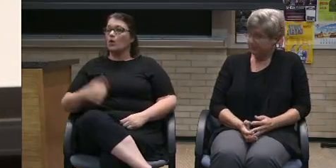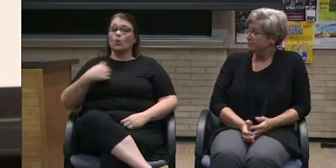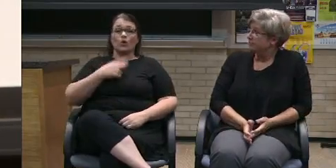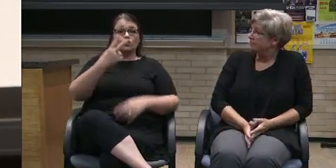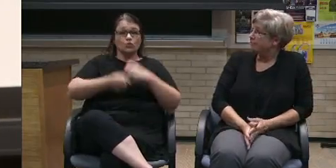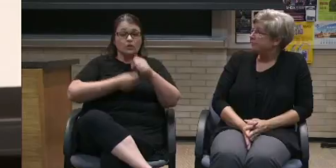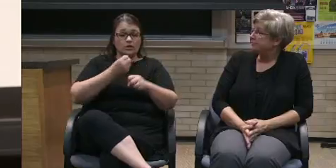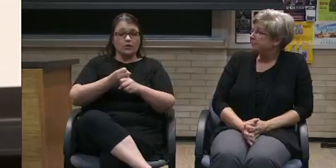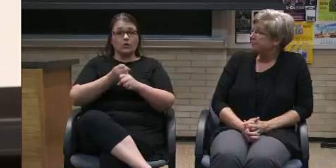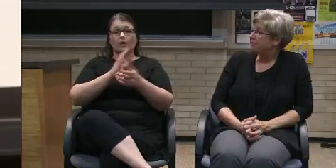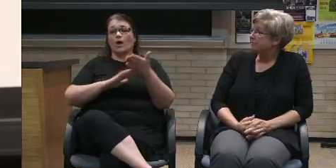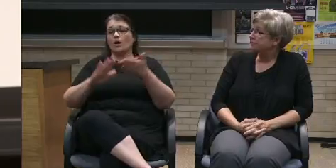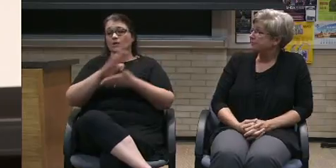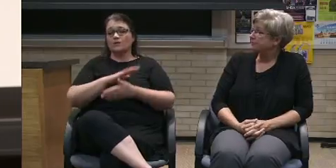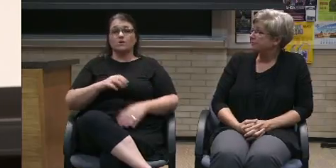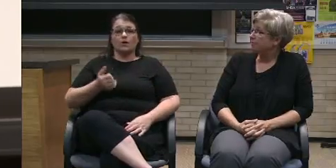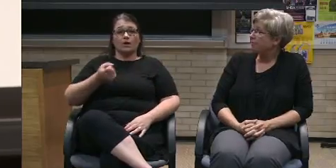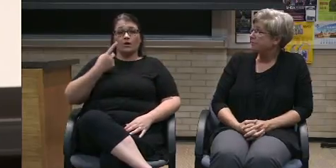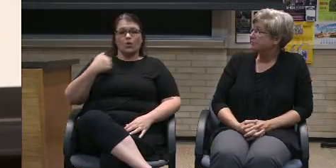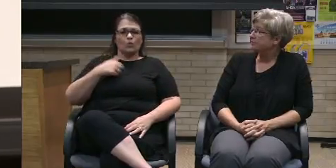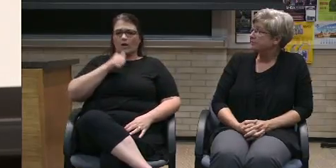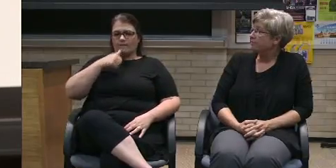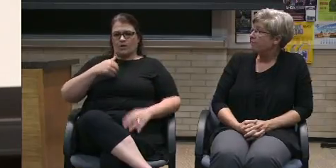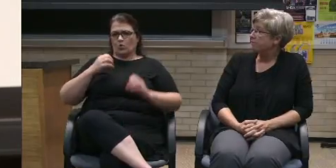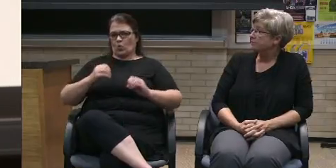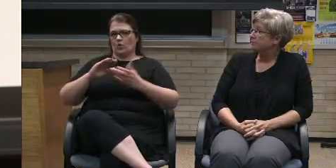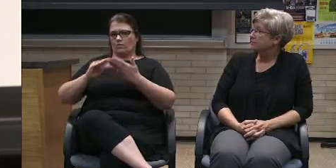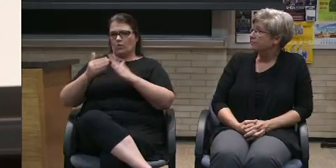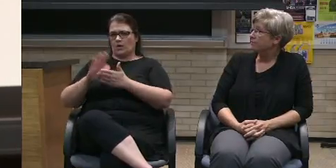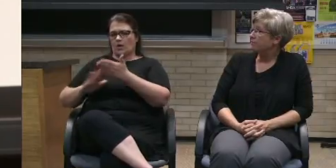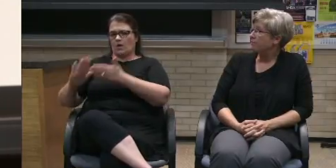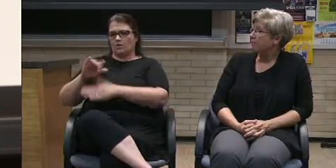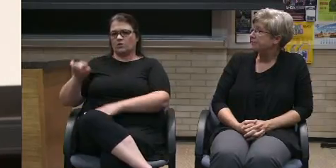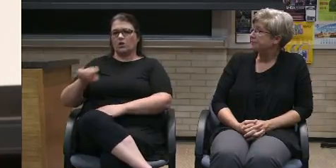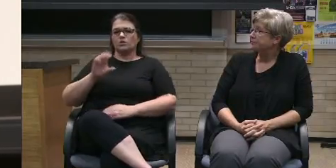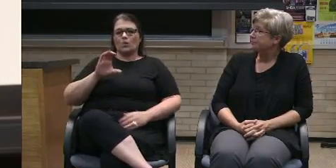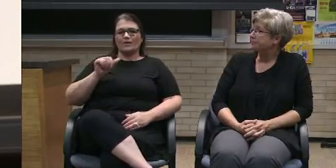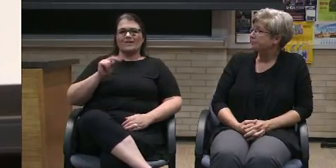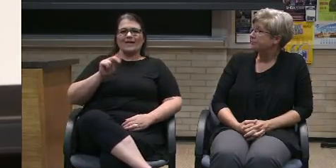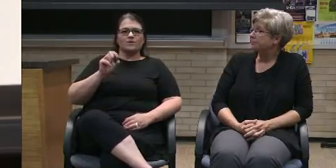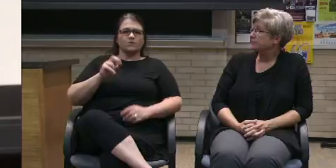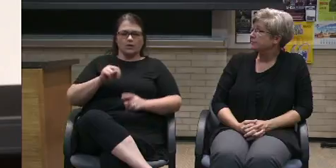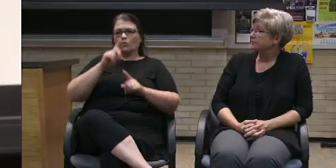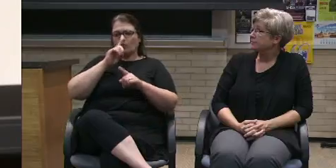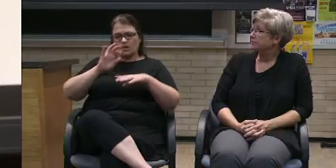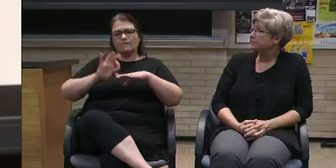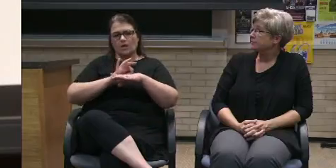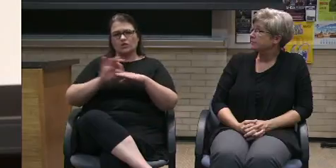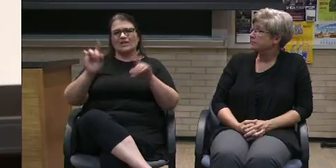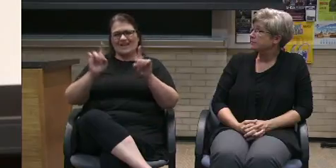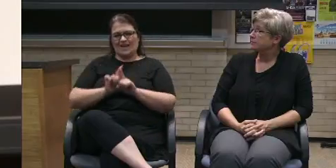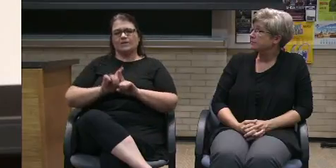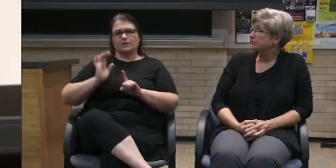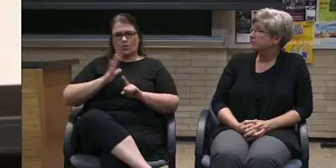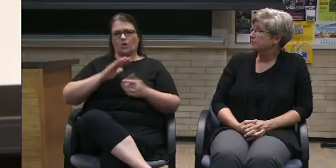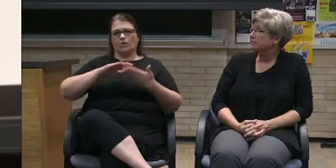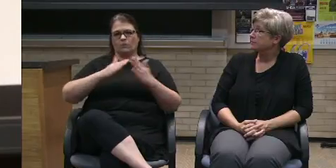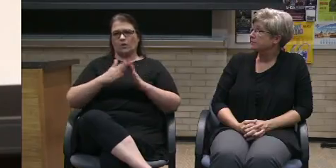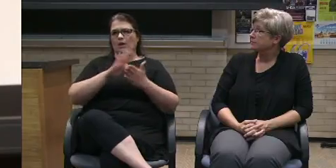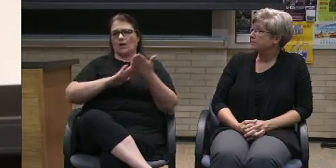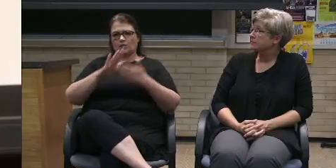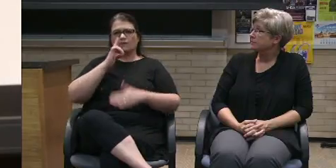St. Lawrence County does not have a community college. And so SUNY Canton really functions, has and still does functions as the community college for St.